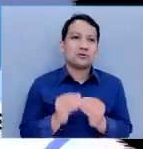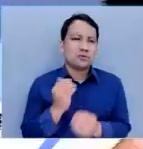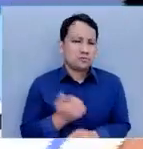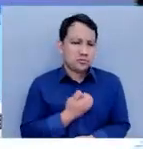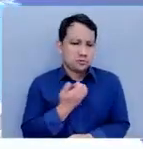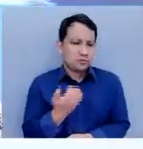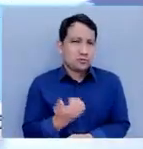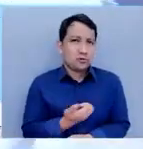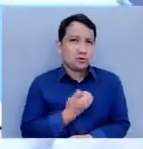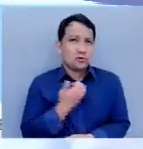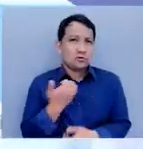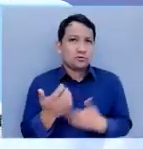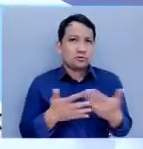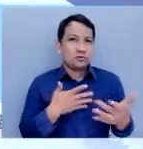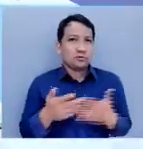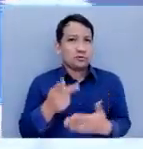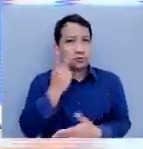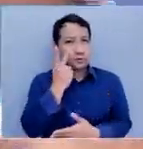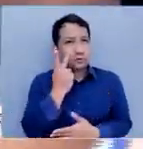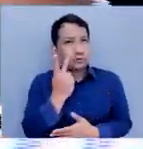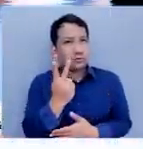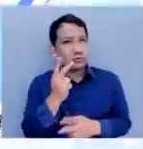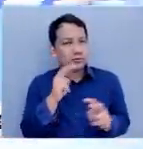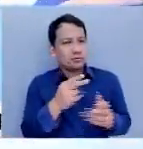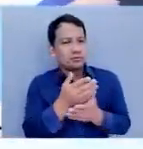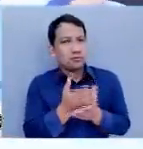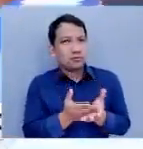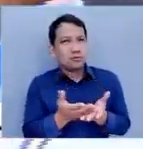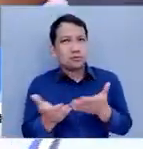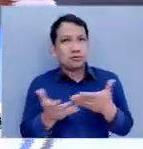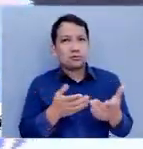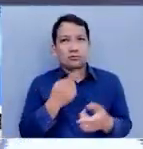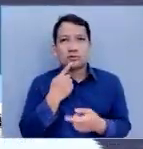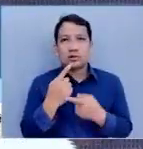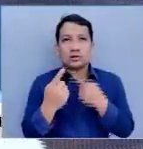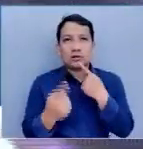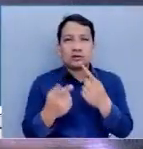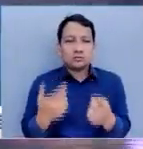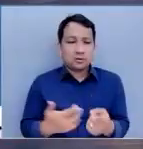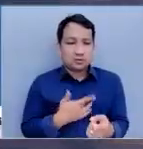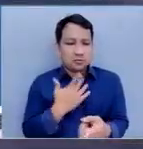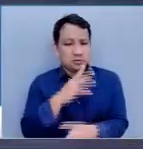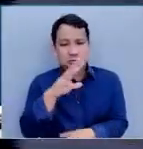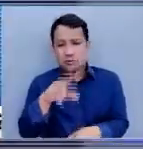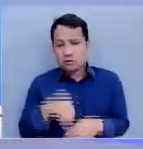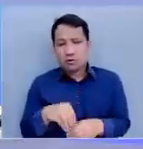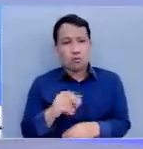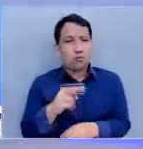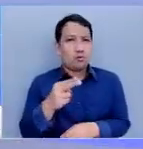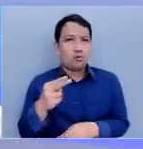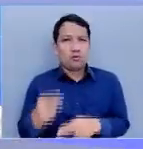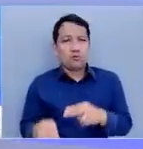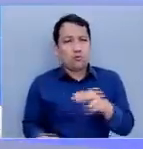Slow, faster when you need some more. Tell me what you've been in for.